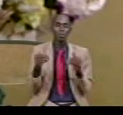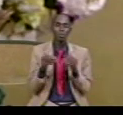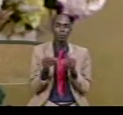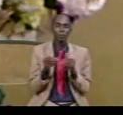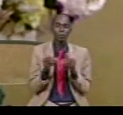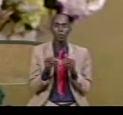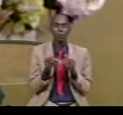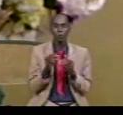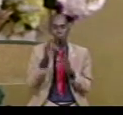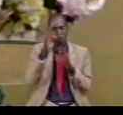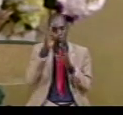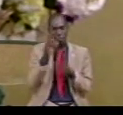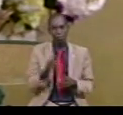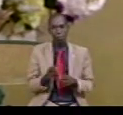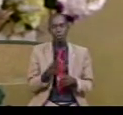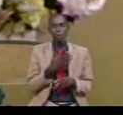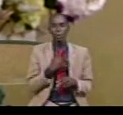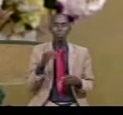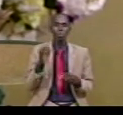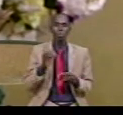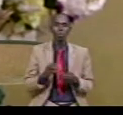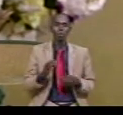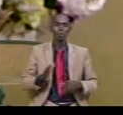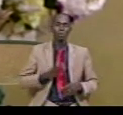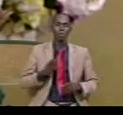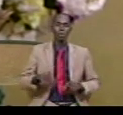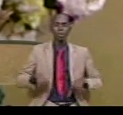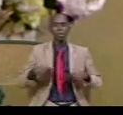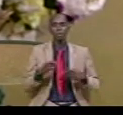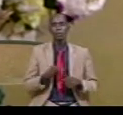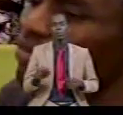and moral uprightness.